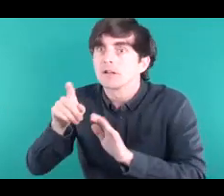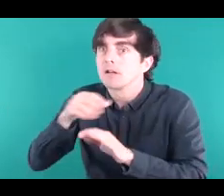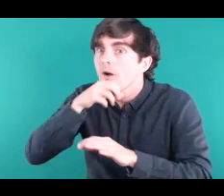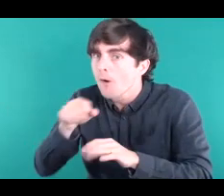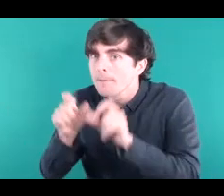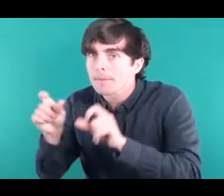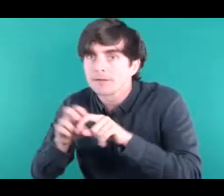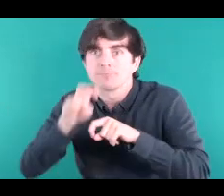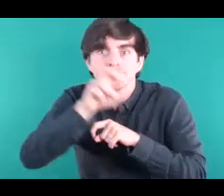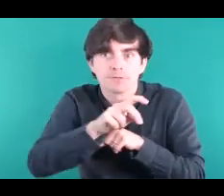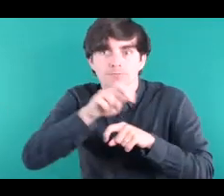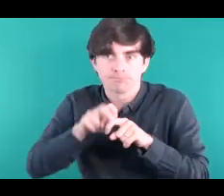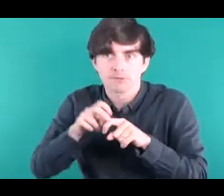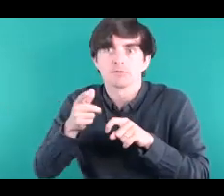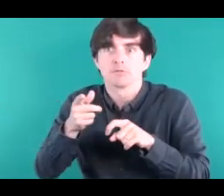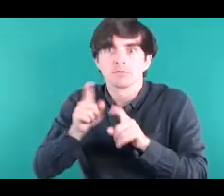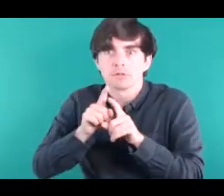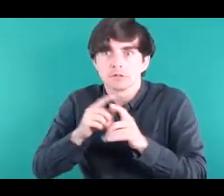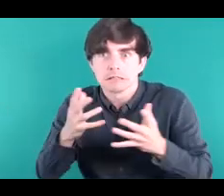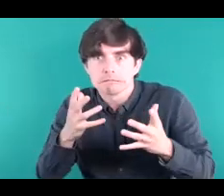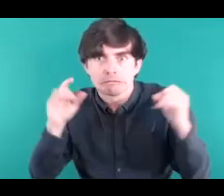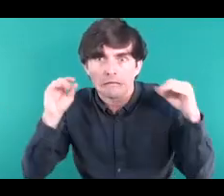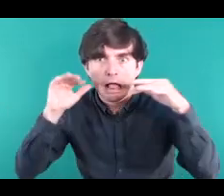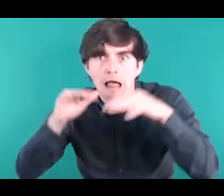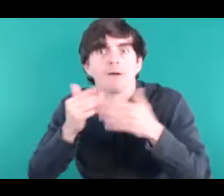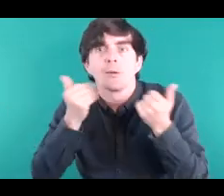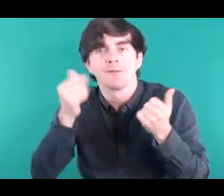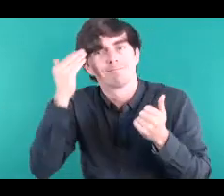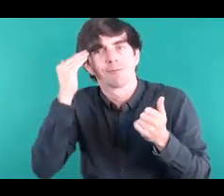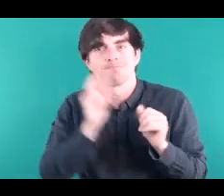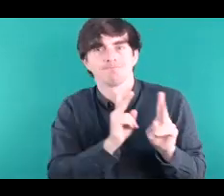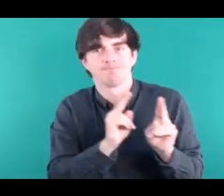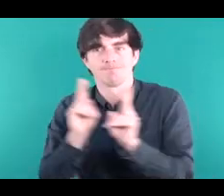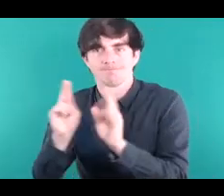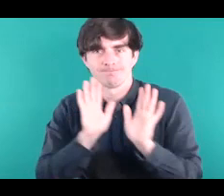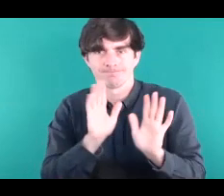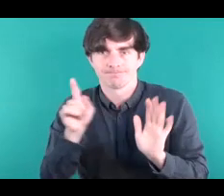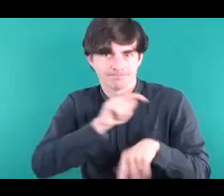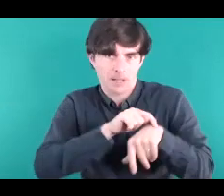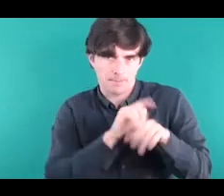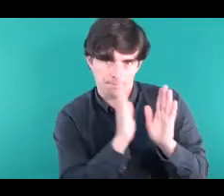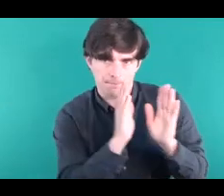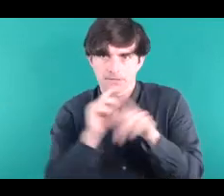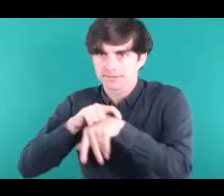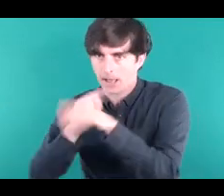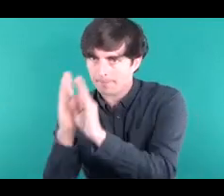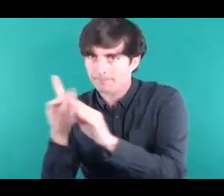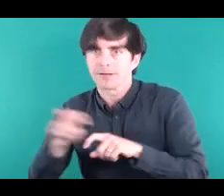can actually reach to payment point or healthcare, for instance.